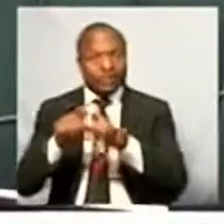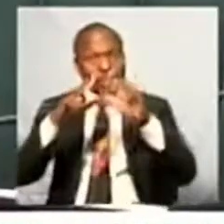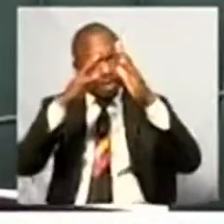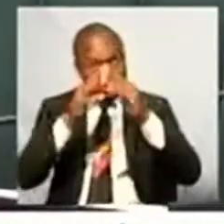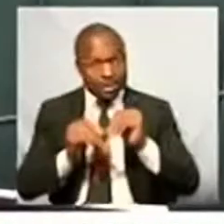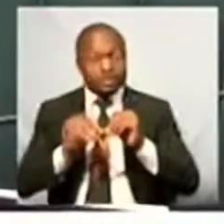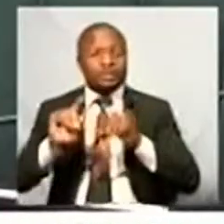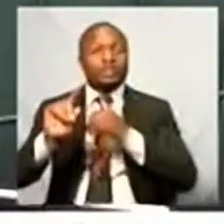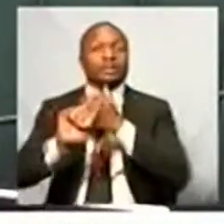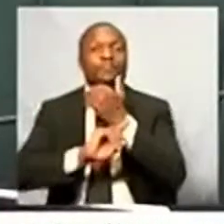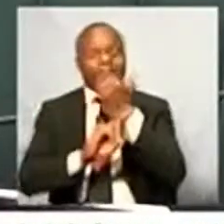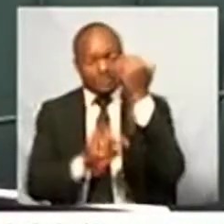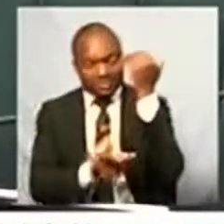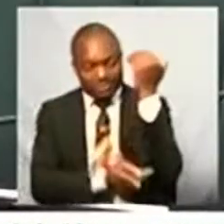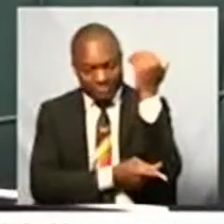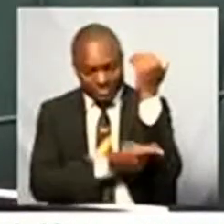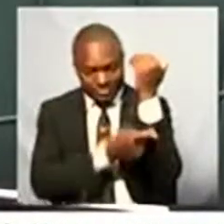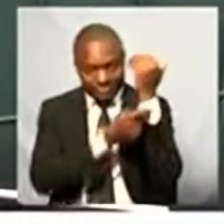urban development.